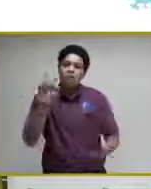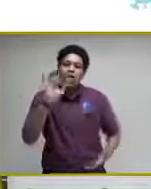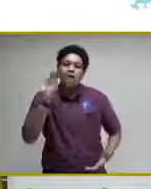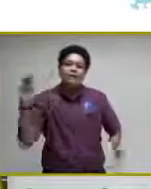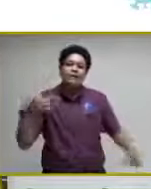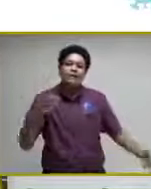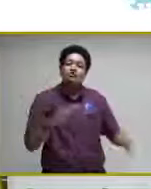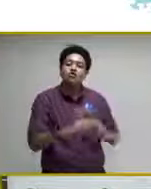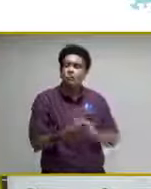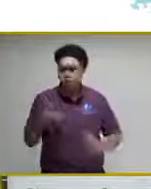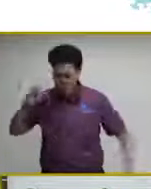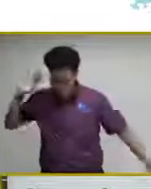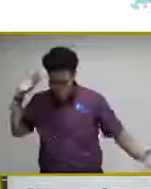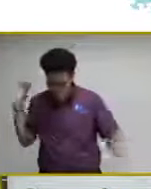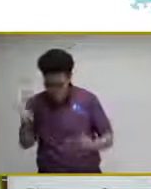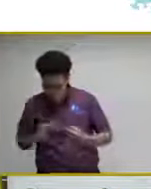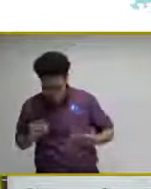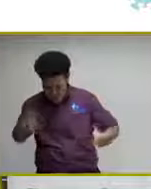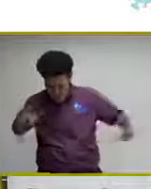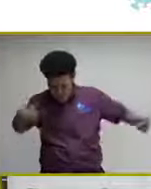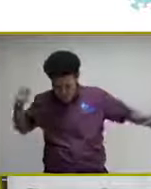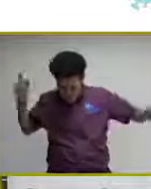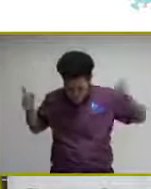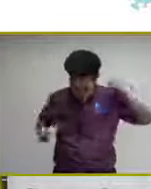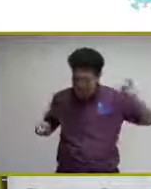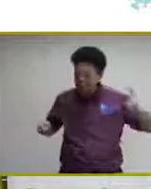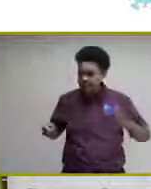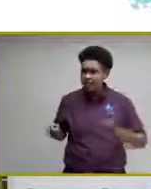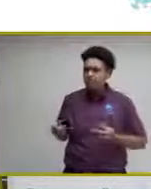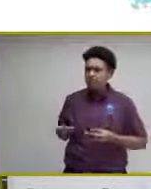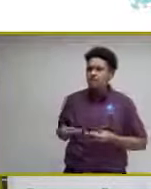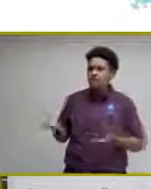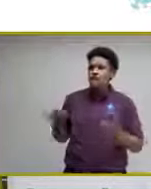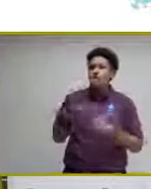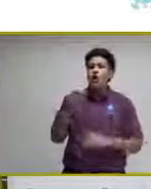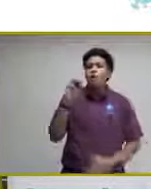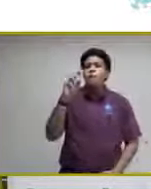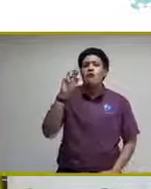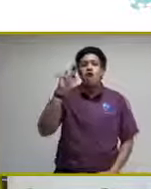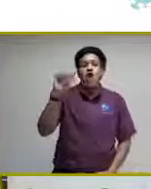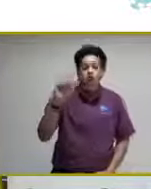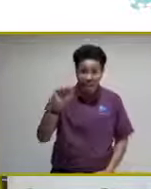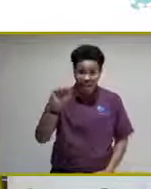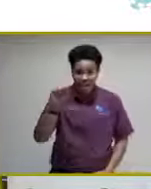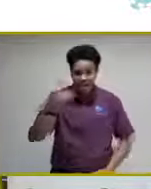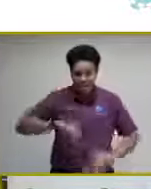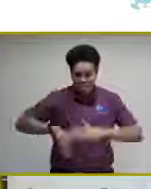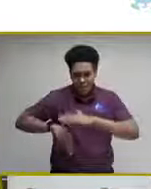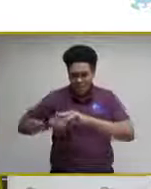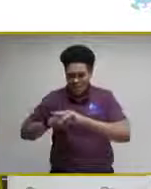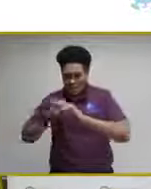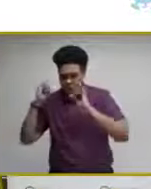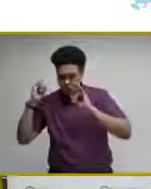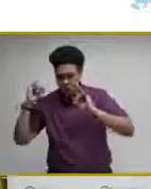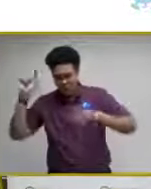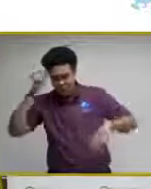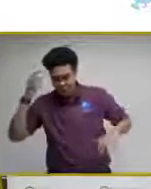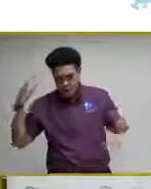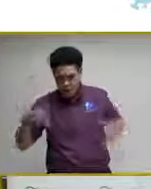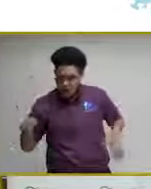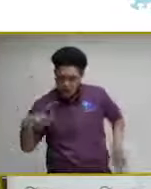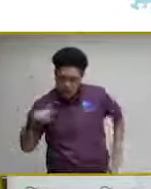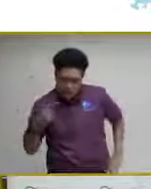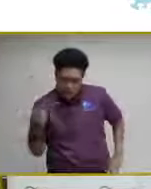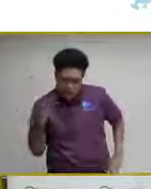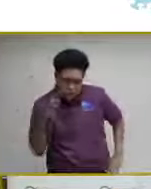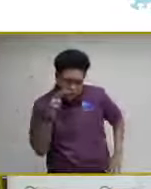we have changed the allocation for Moderna based on the instructions of Cabinet. We have looked at